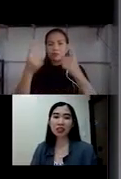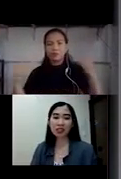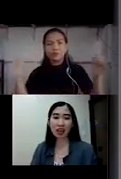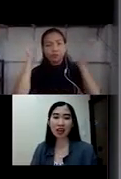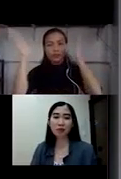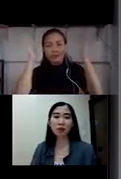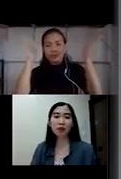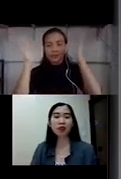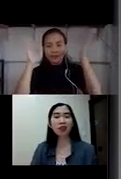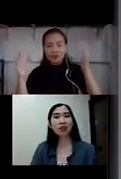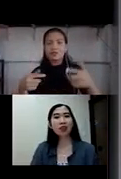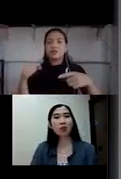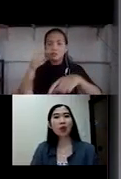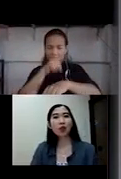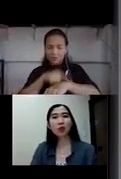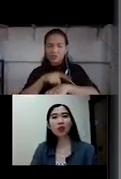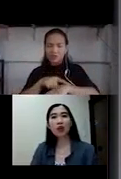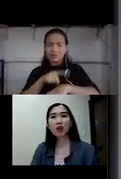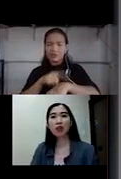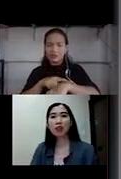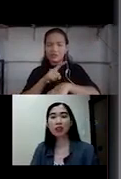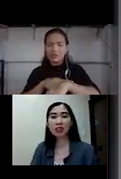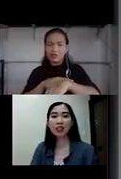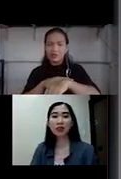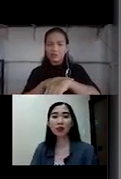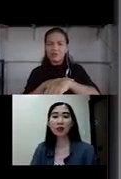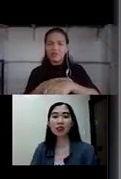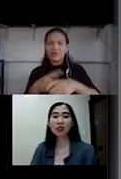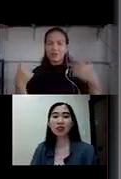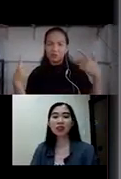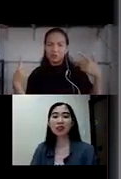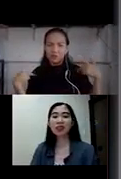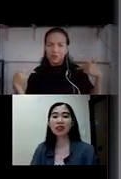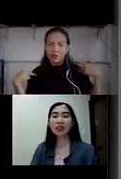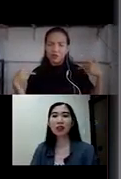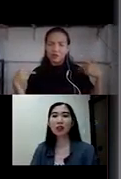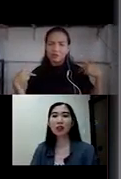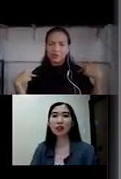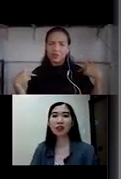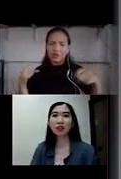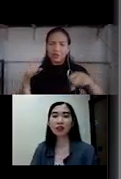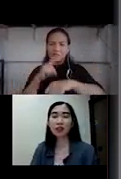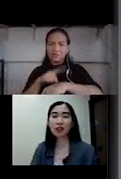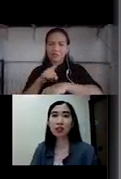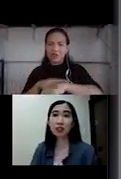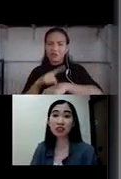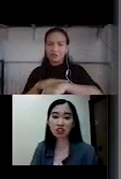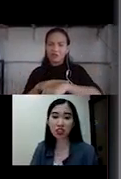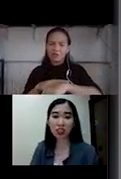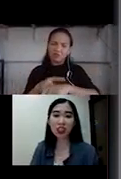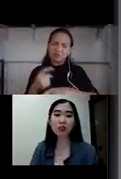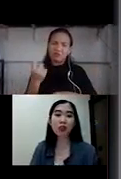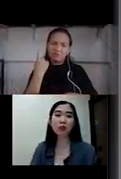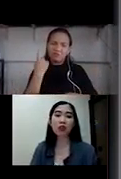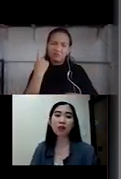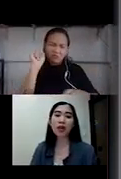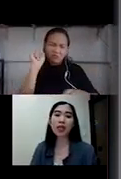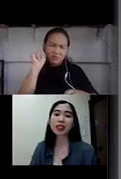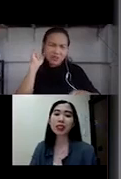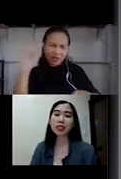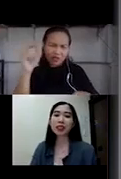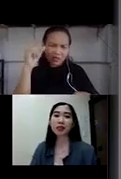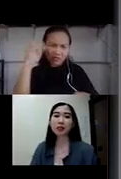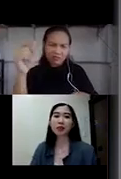this time when we are dealing with this current sudden change brought